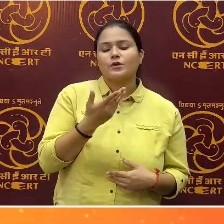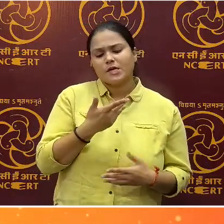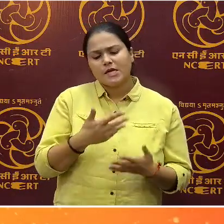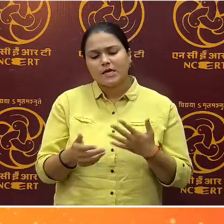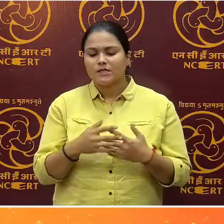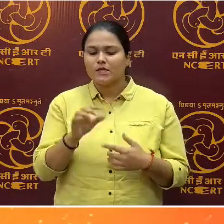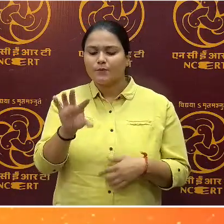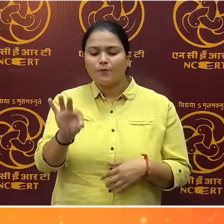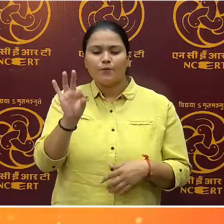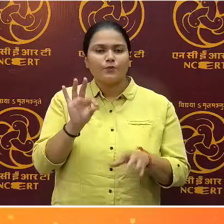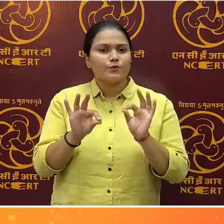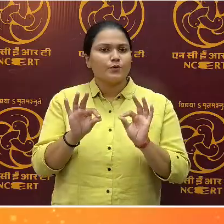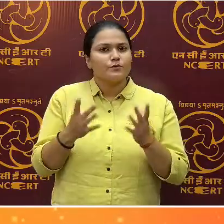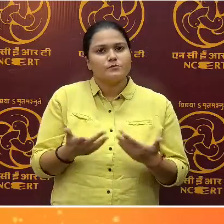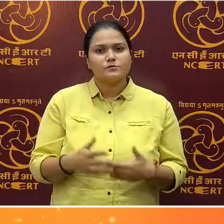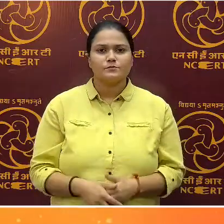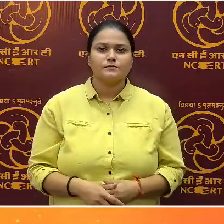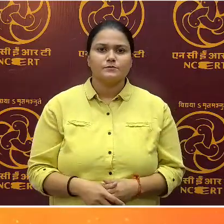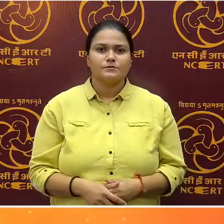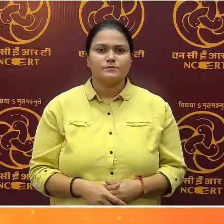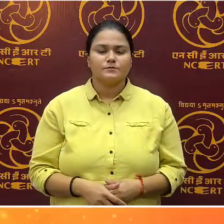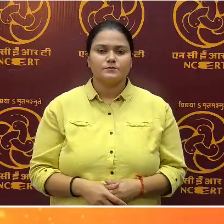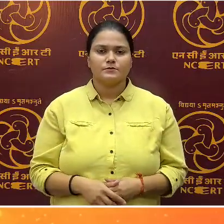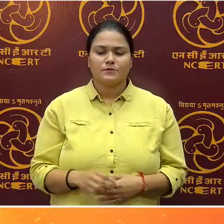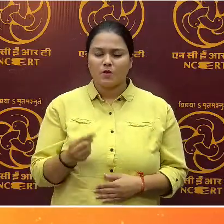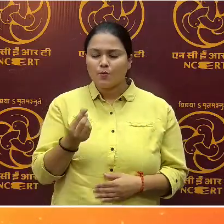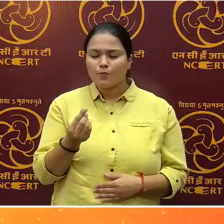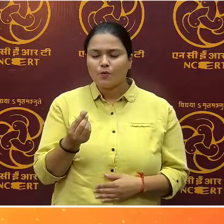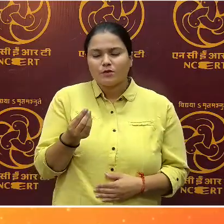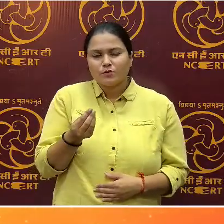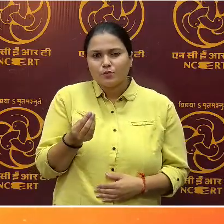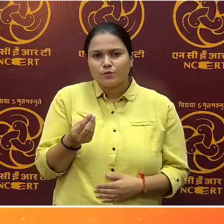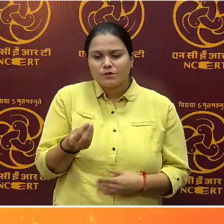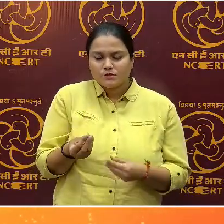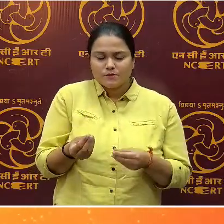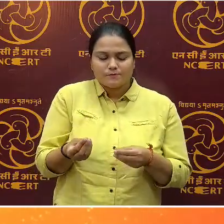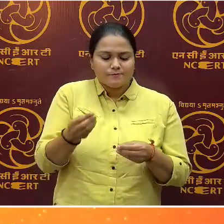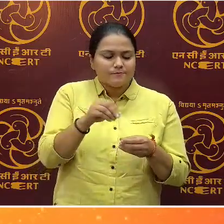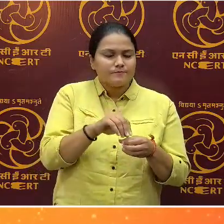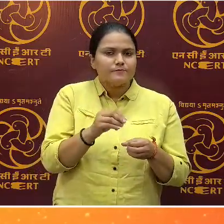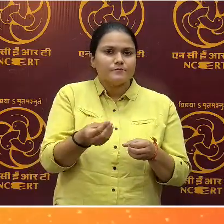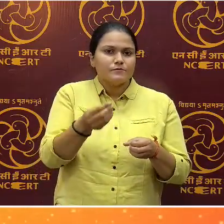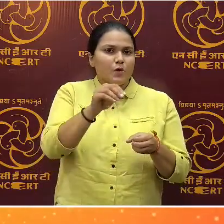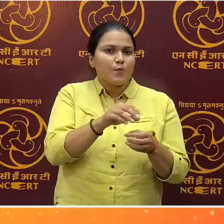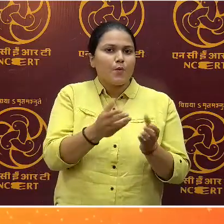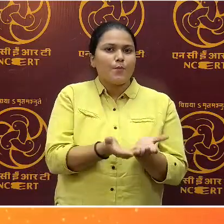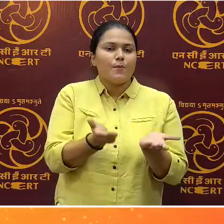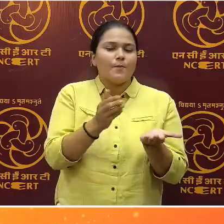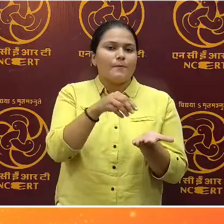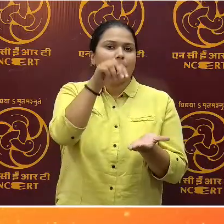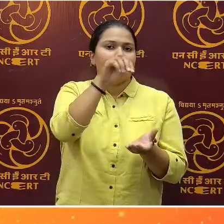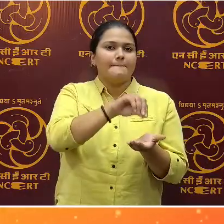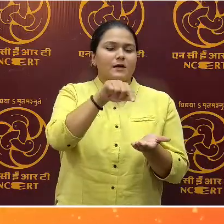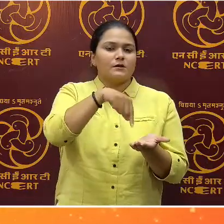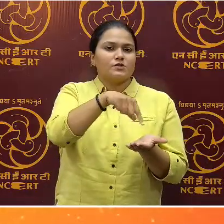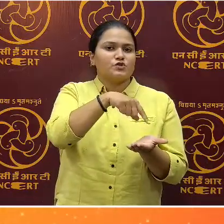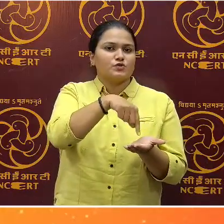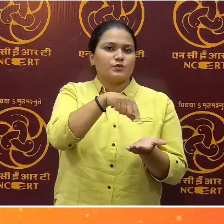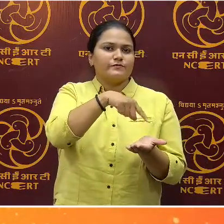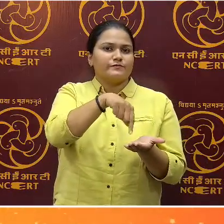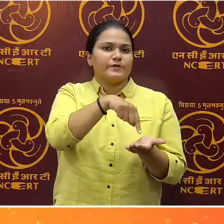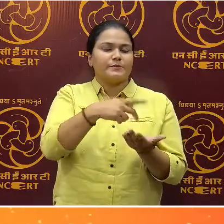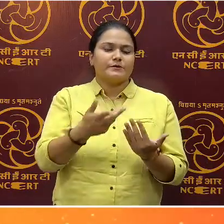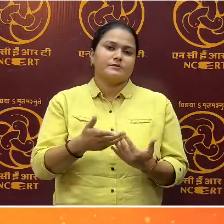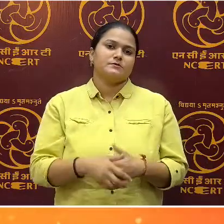just take little amount of solute and dissolve it in a solvent,